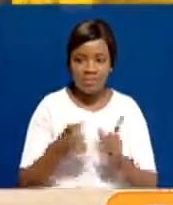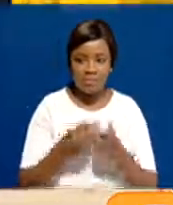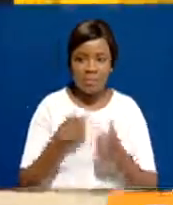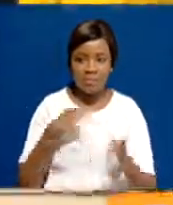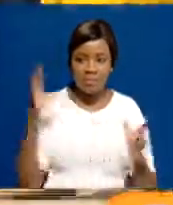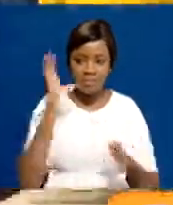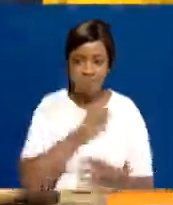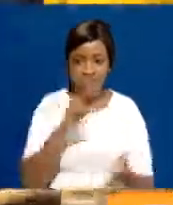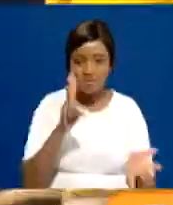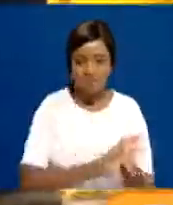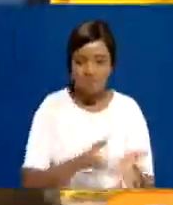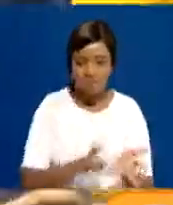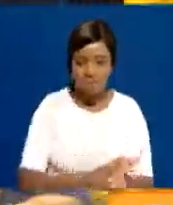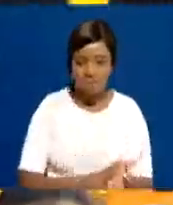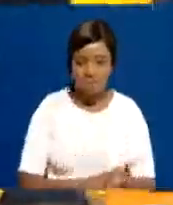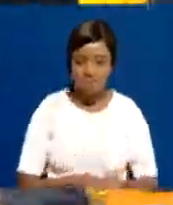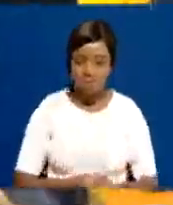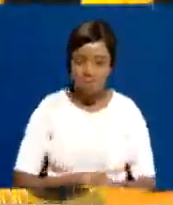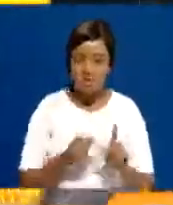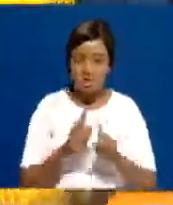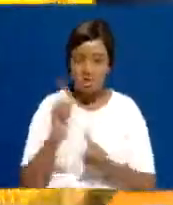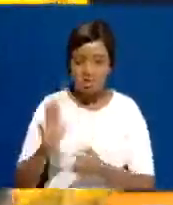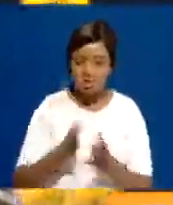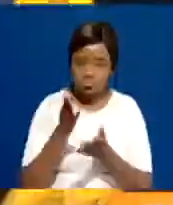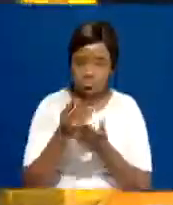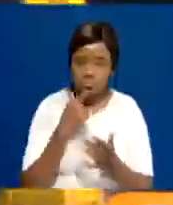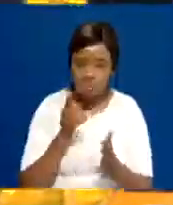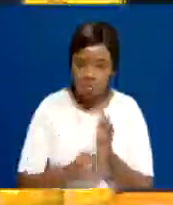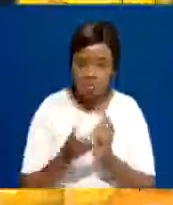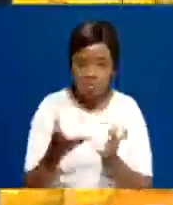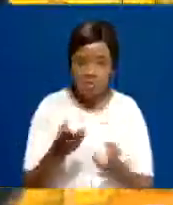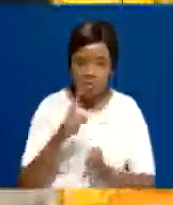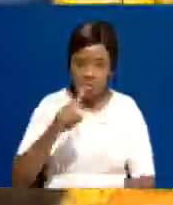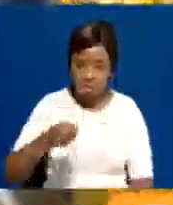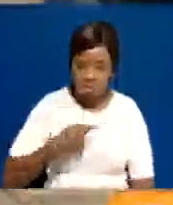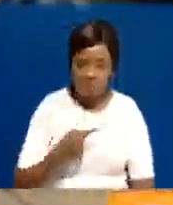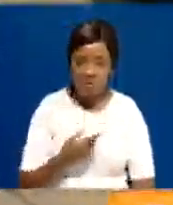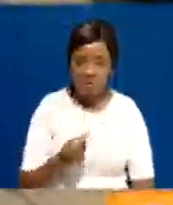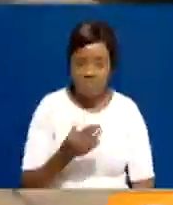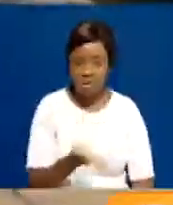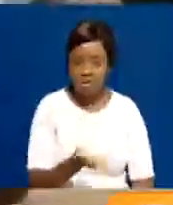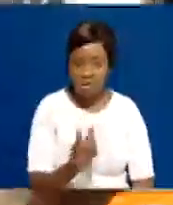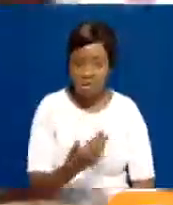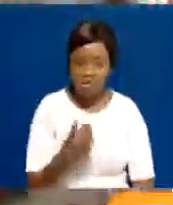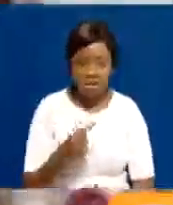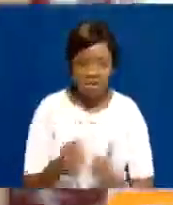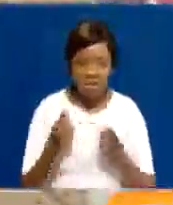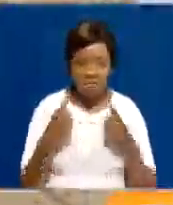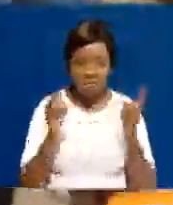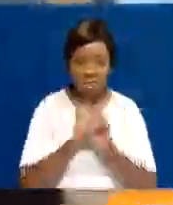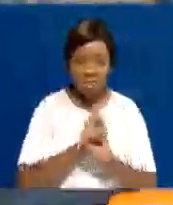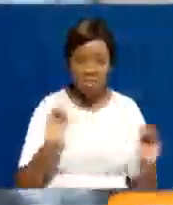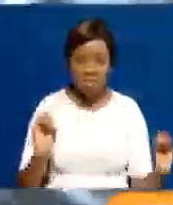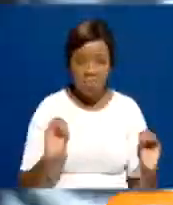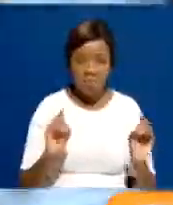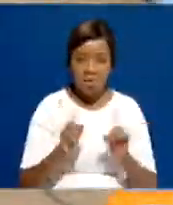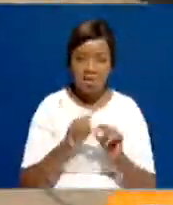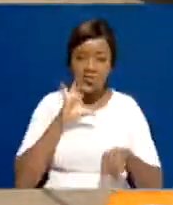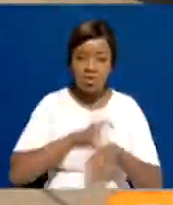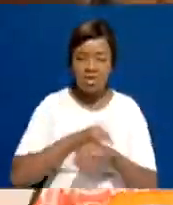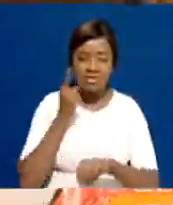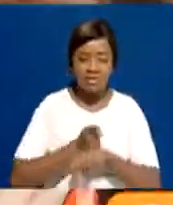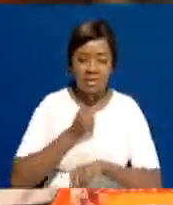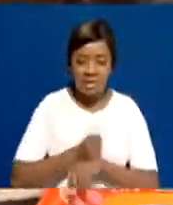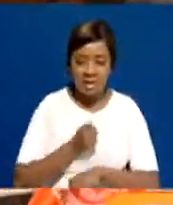The petitioners also allege that their efforts to demand refunds from the agency have been fruitless and marred with threats and